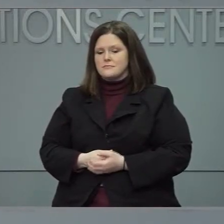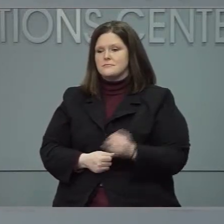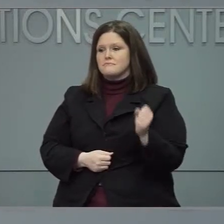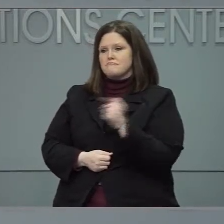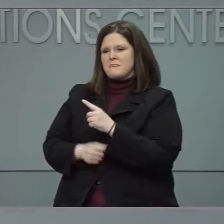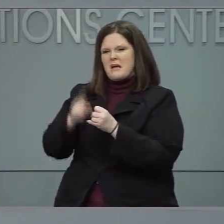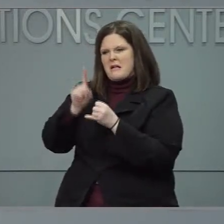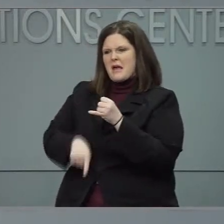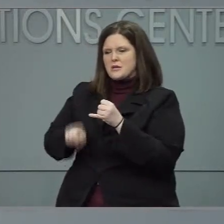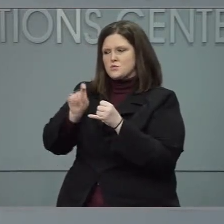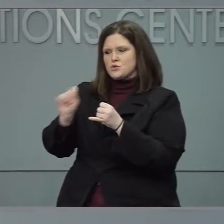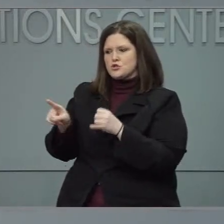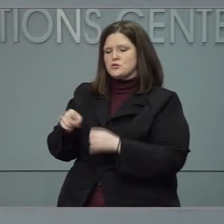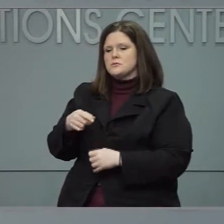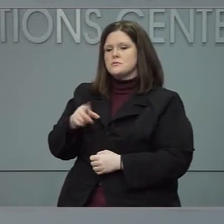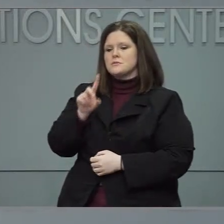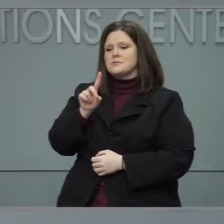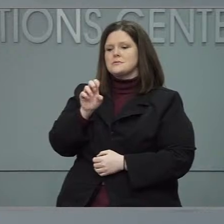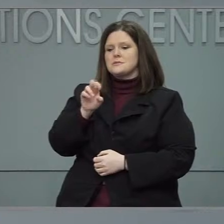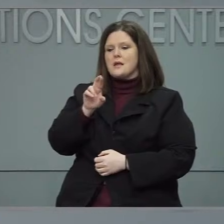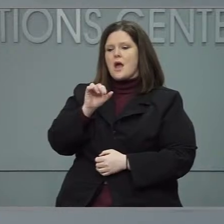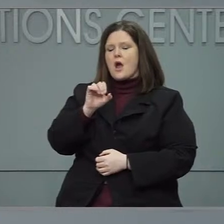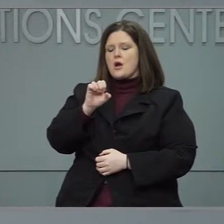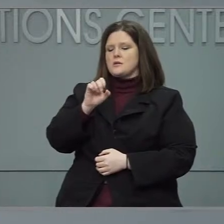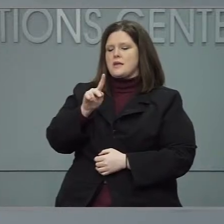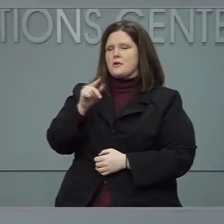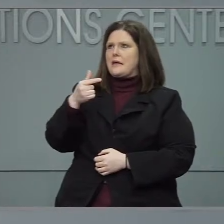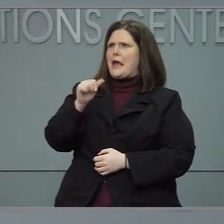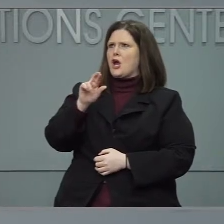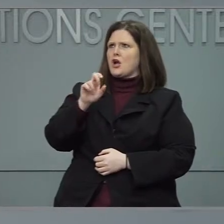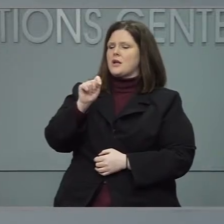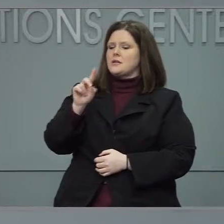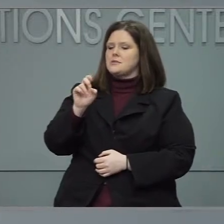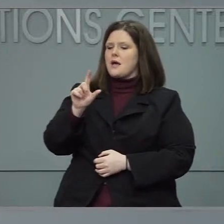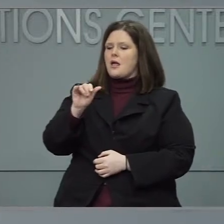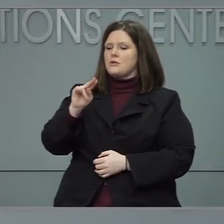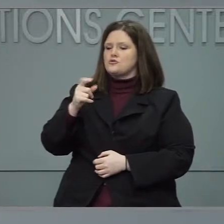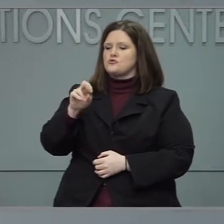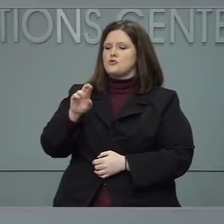Our final question today will be from Derek Dellinger with Fox 46.